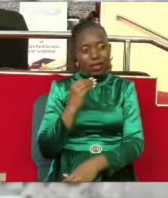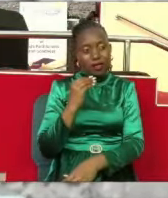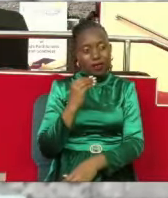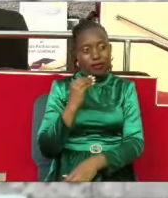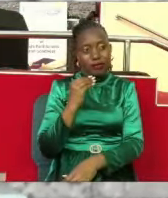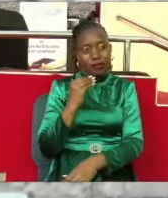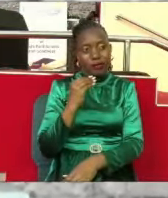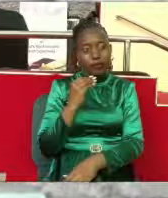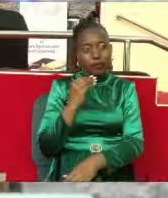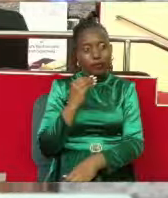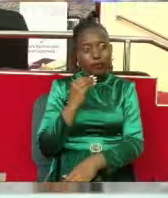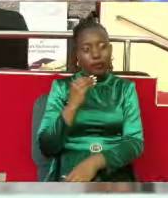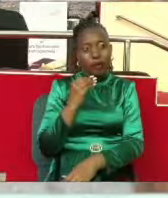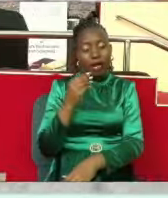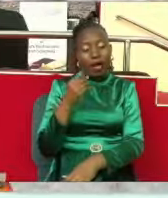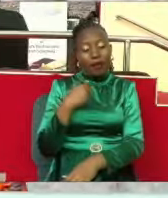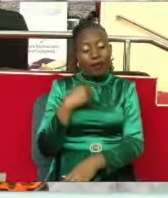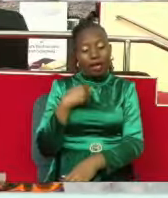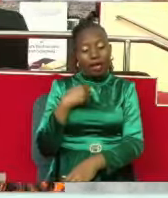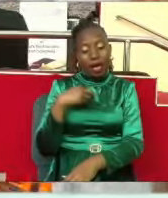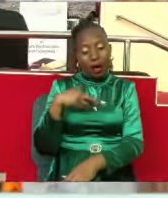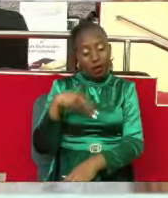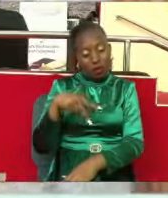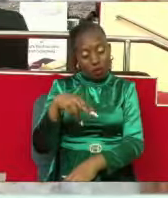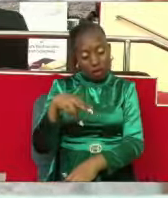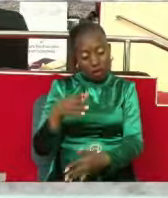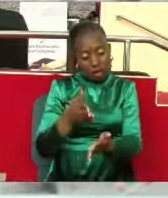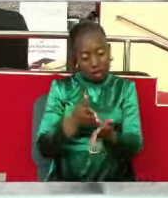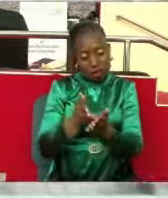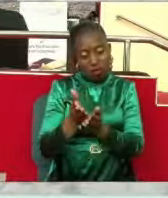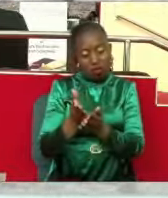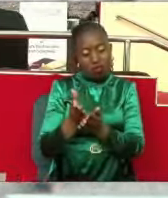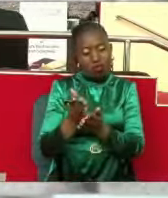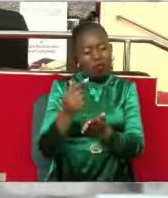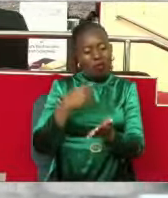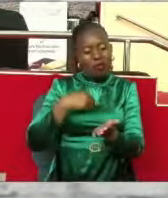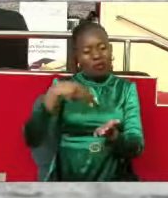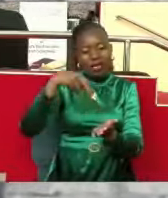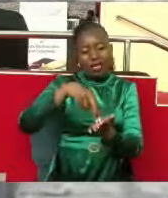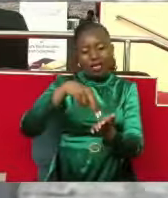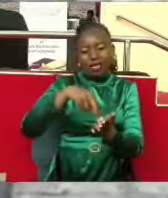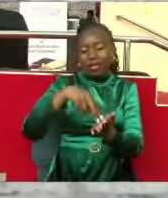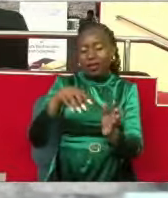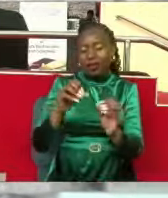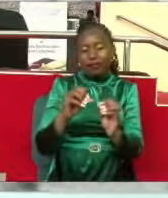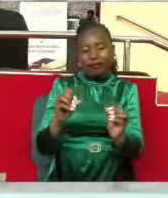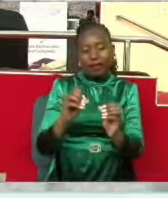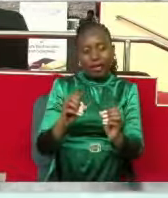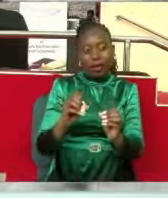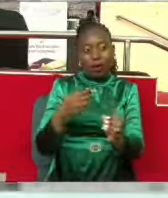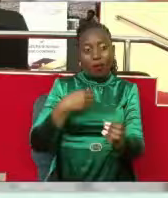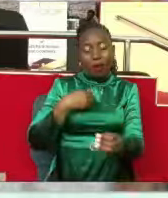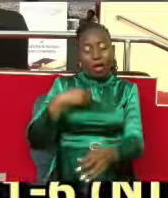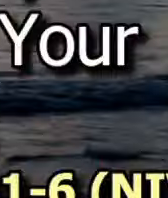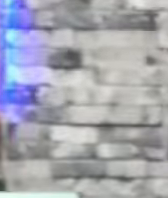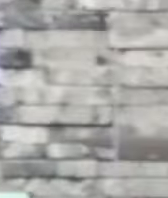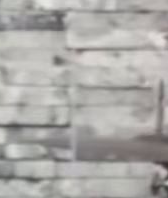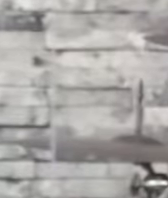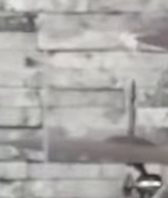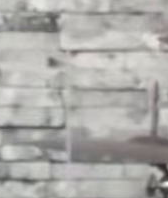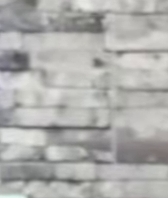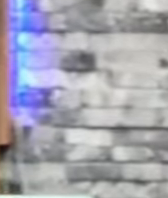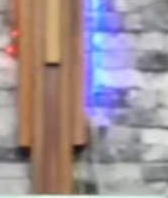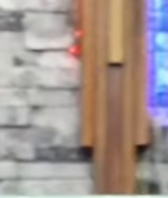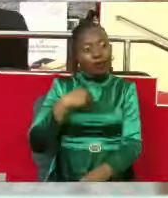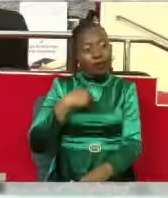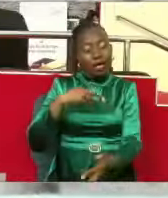napitia. I'm walking through. Napitia ndani. I am not standing still. Sisimami tu. I am walking through. Napitia ndani. Meaning